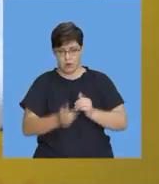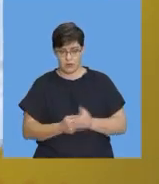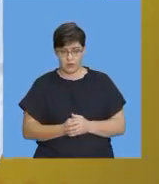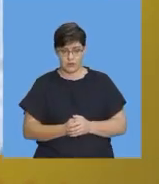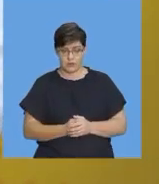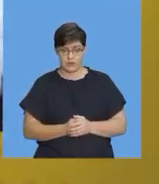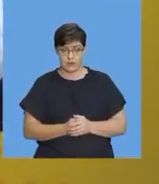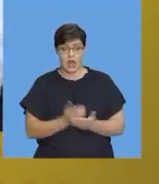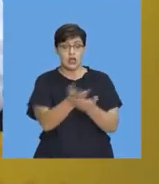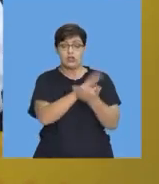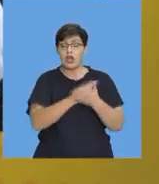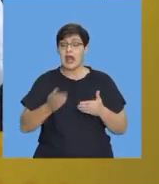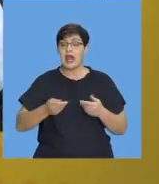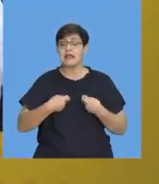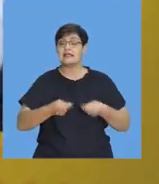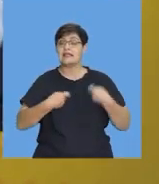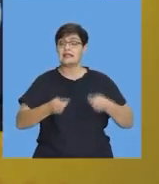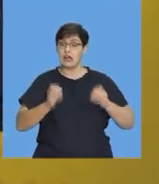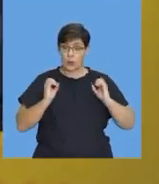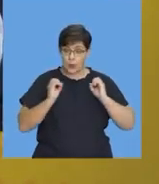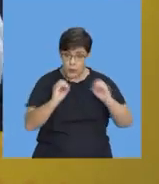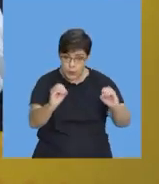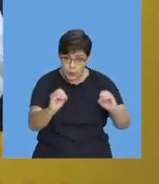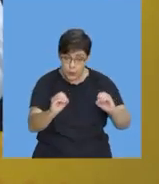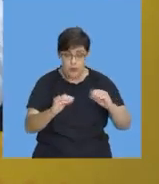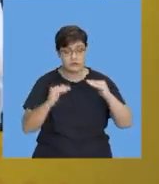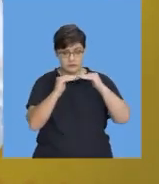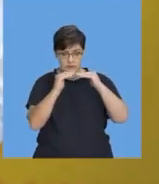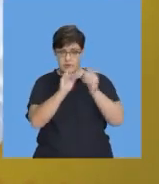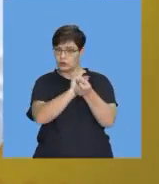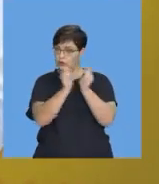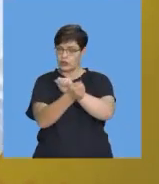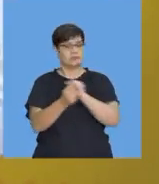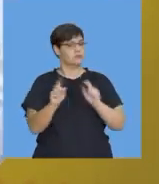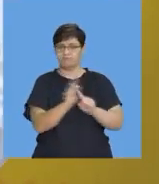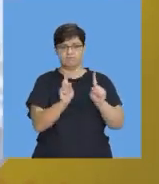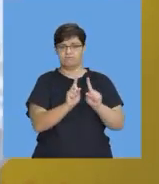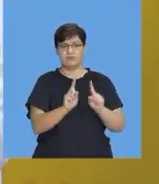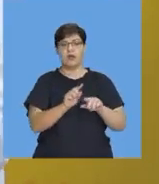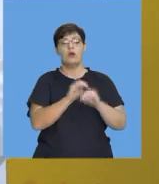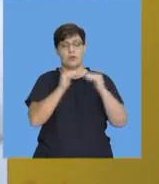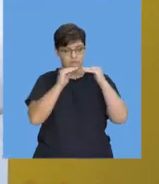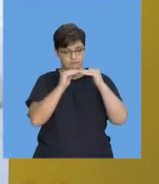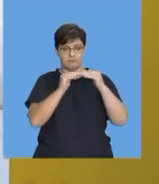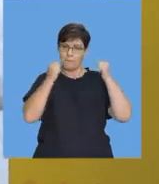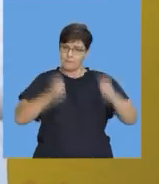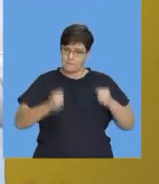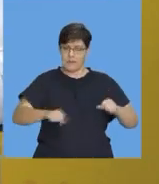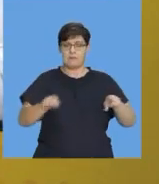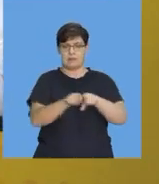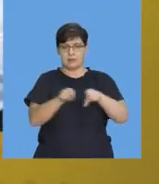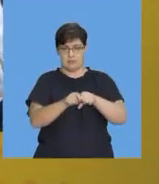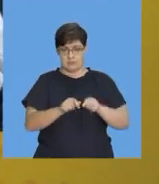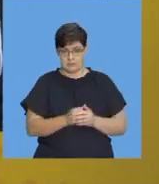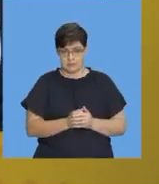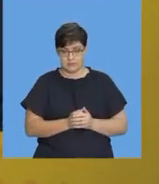then obviously it means that the average will not change. Okay? Number three,